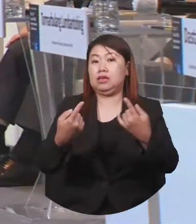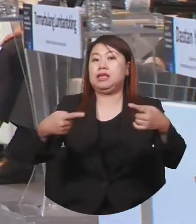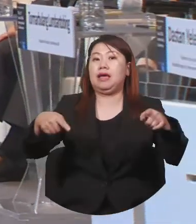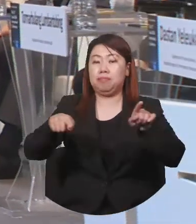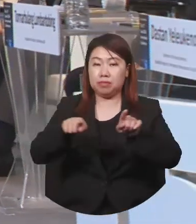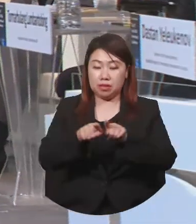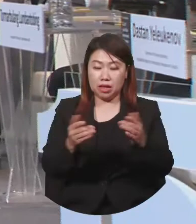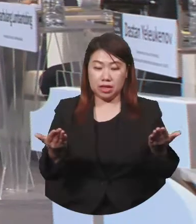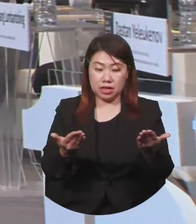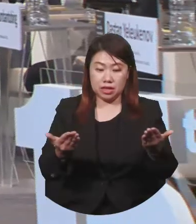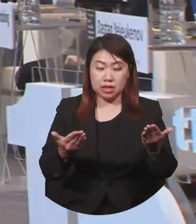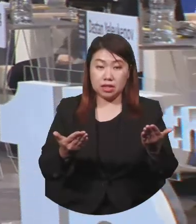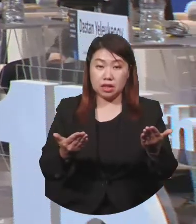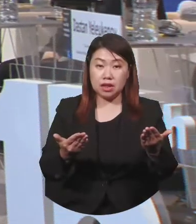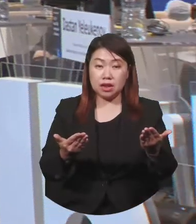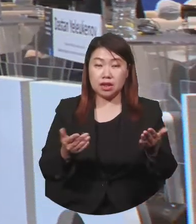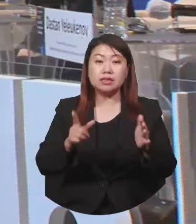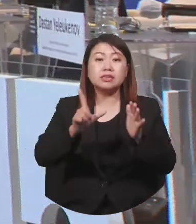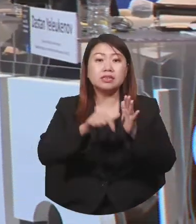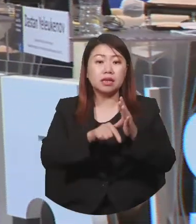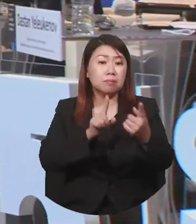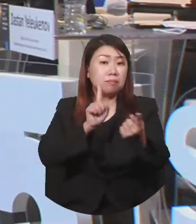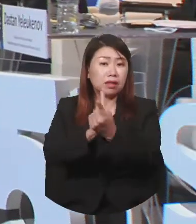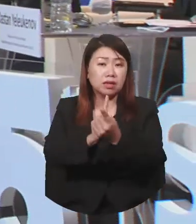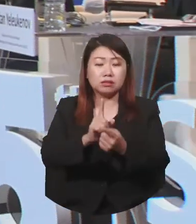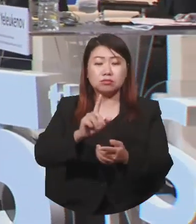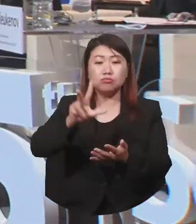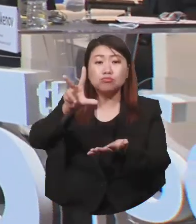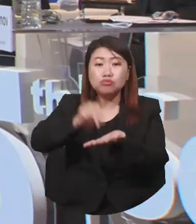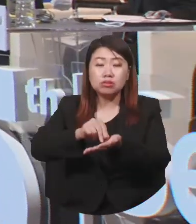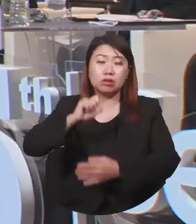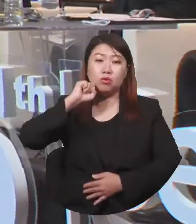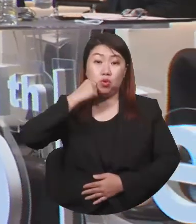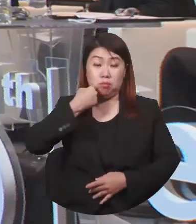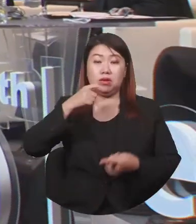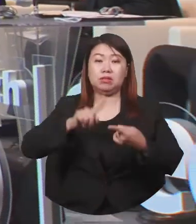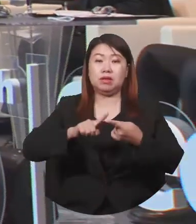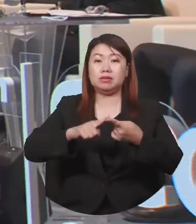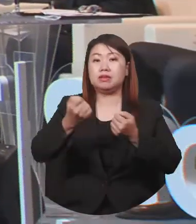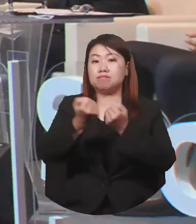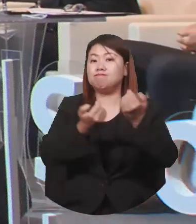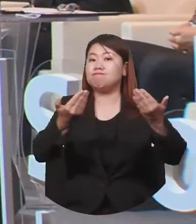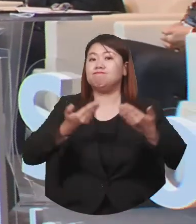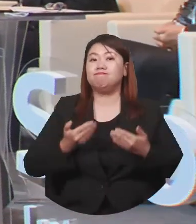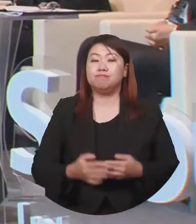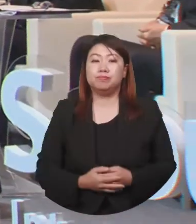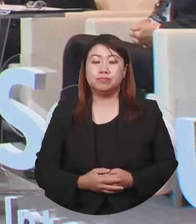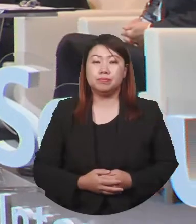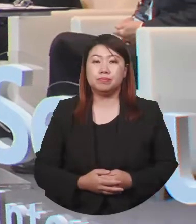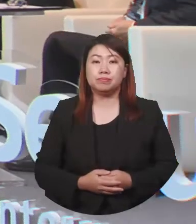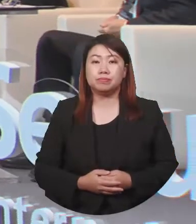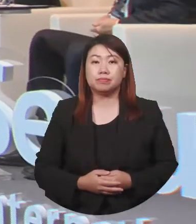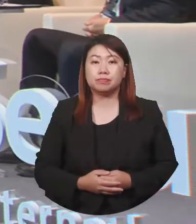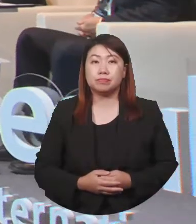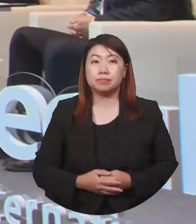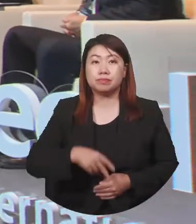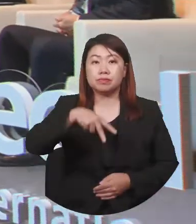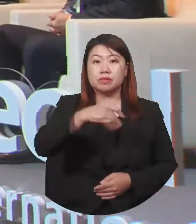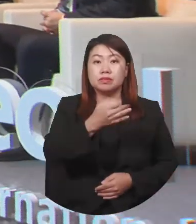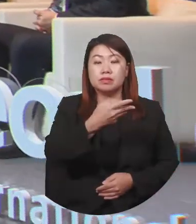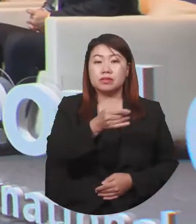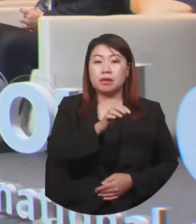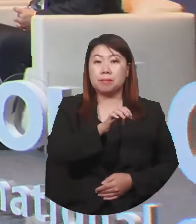in practice. Stefan, perhaps I can turn to you. So you spoke earlier about, again, this paradox between kind of the need